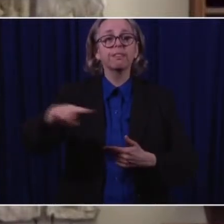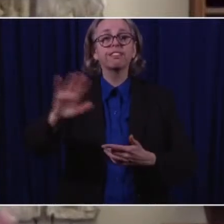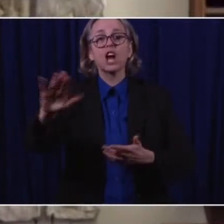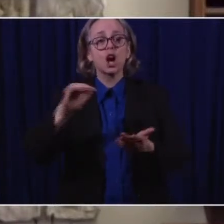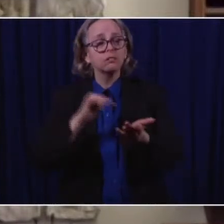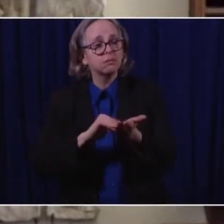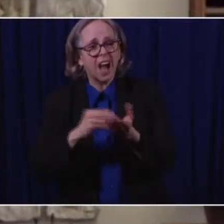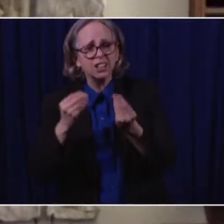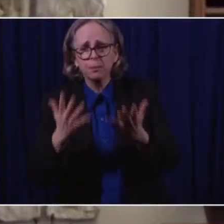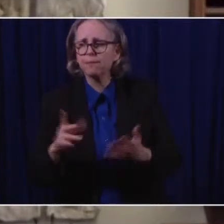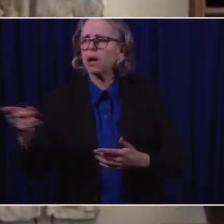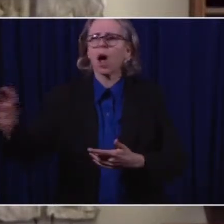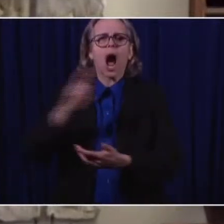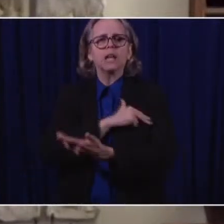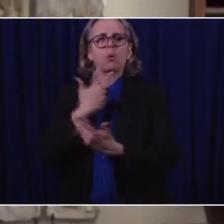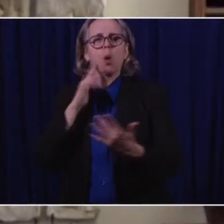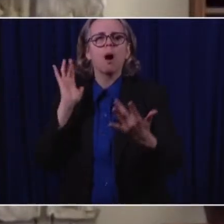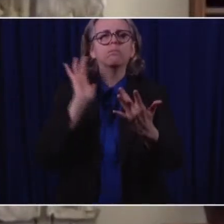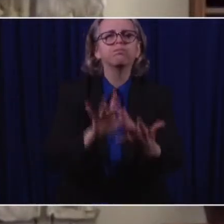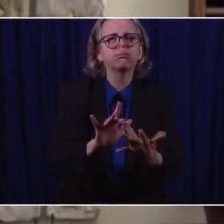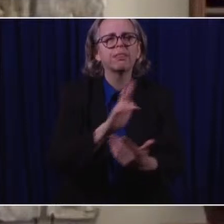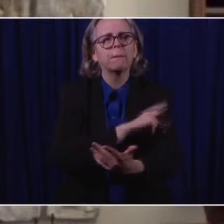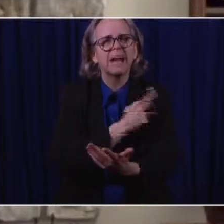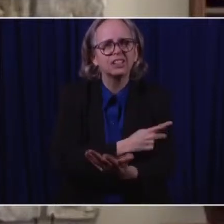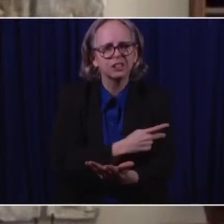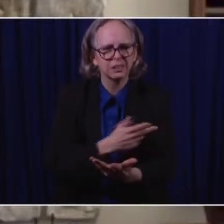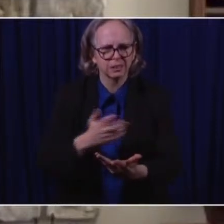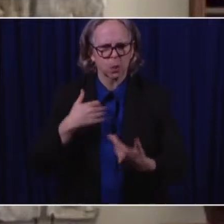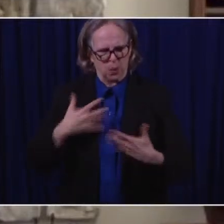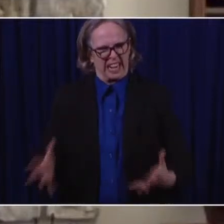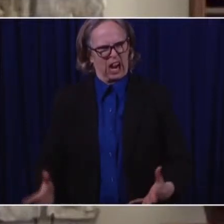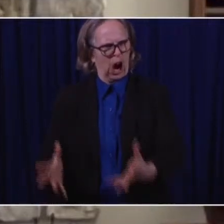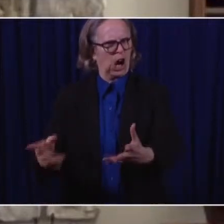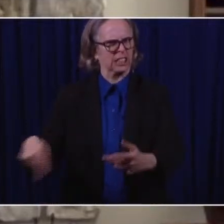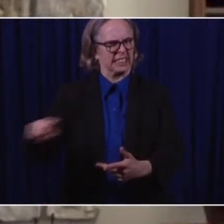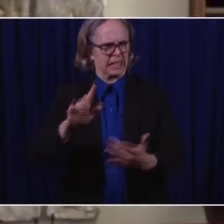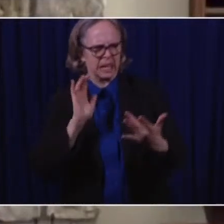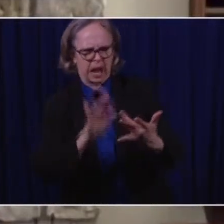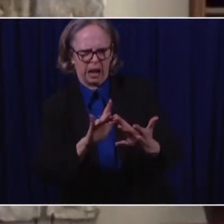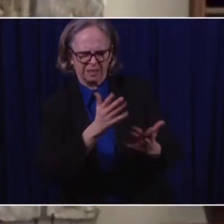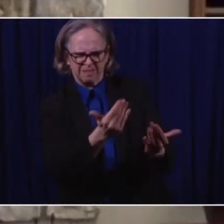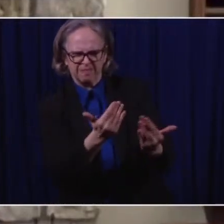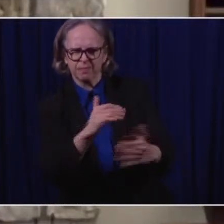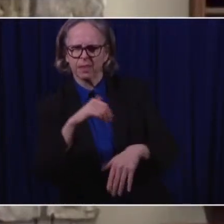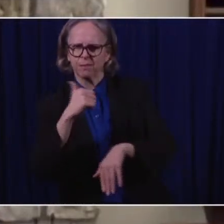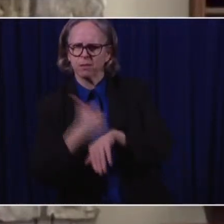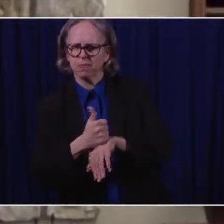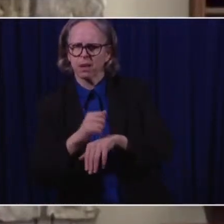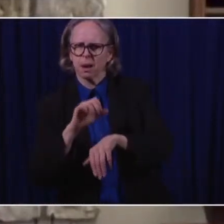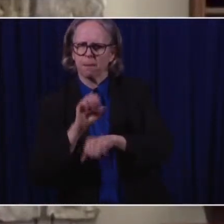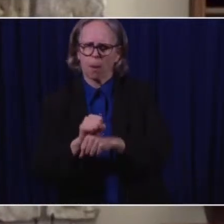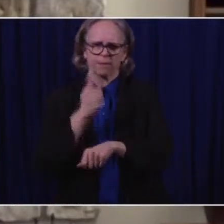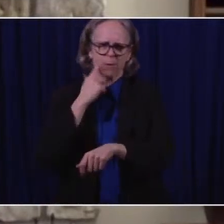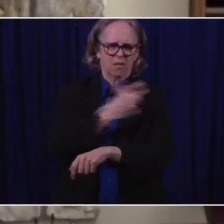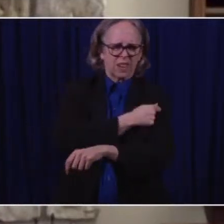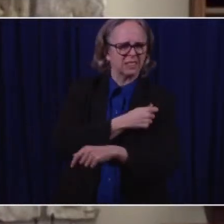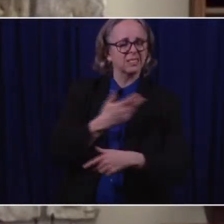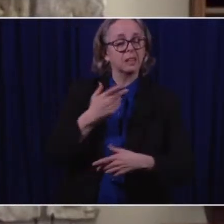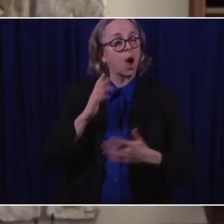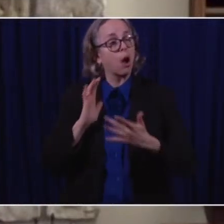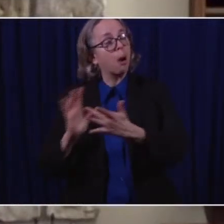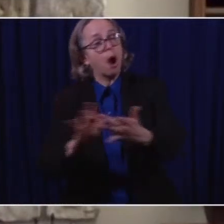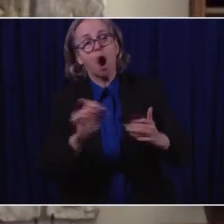patient. And now that won't cover everybody, but will cover a large percentage of